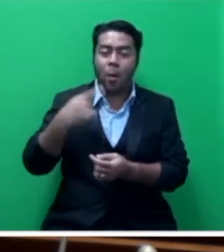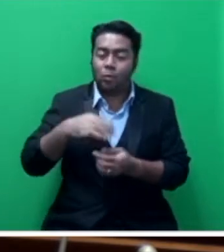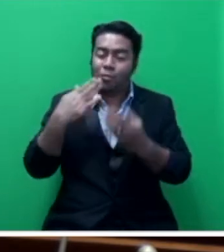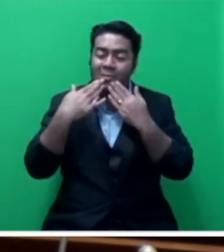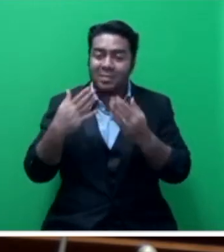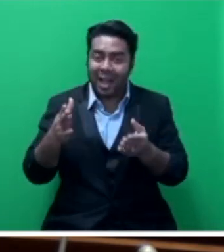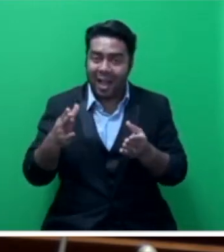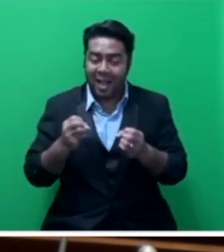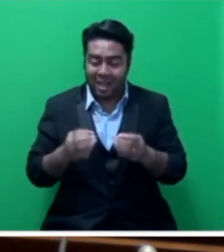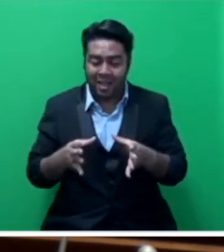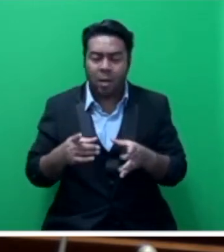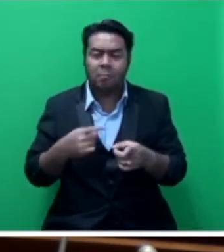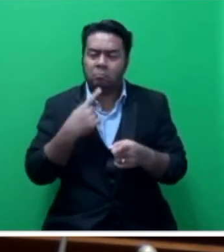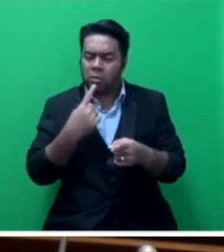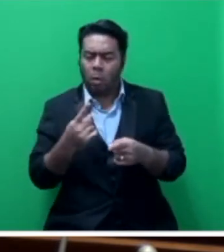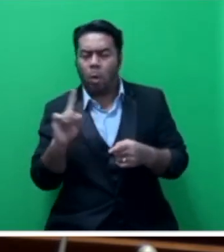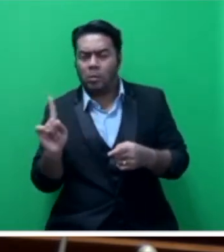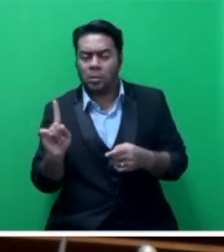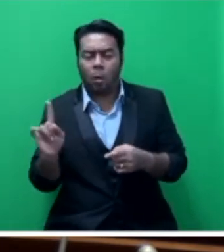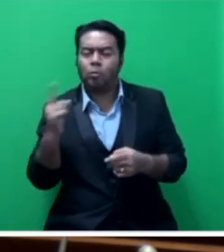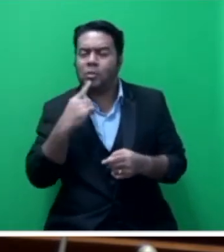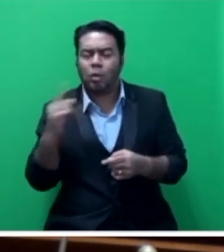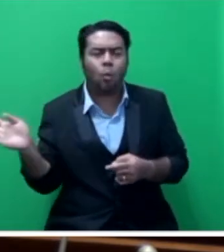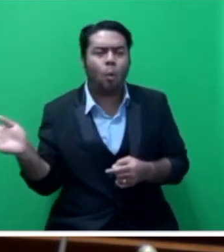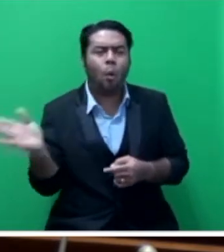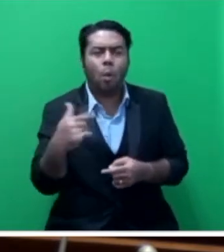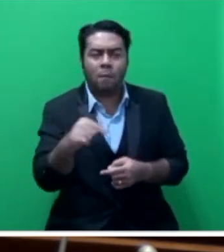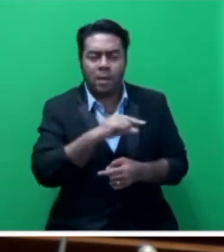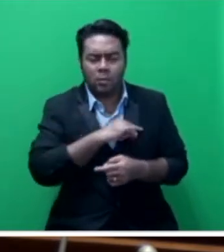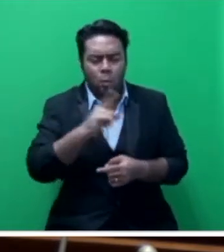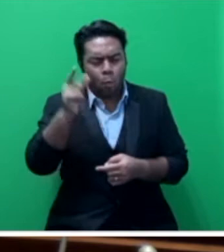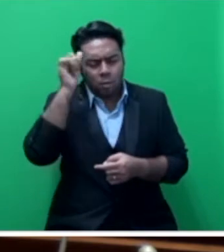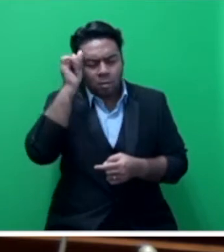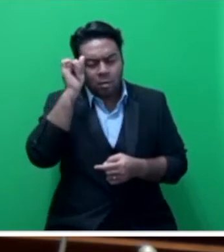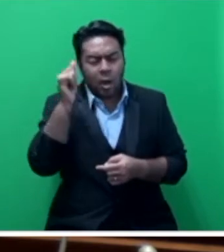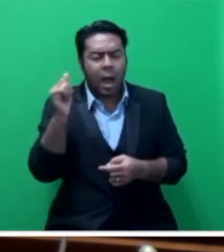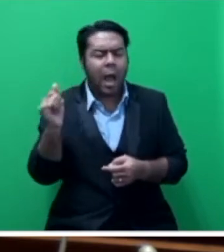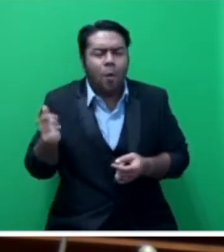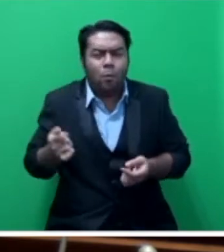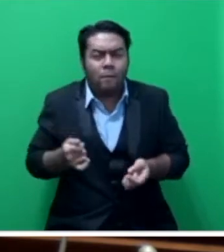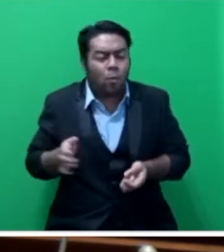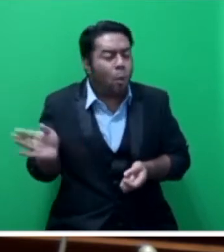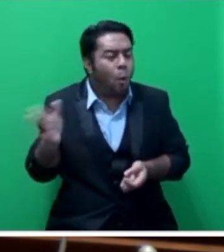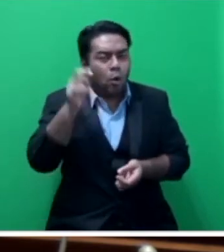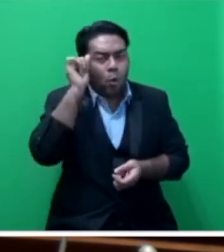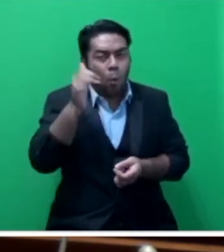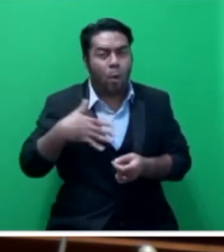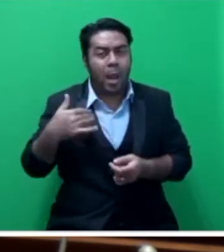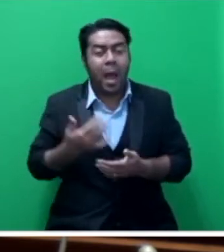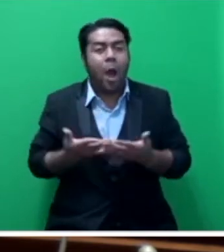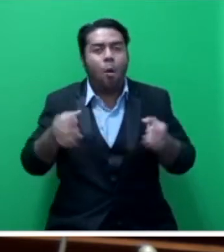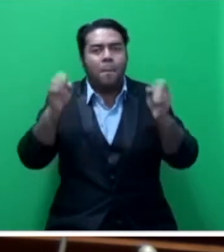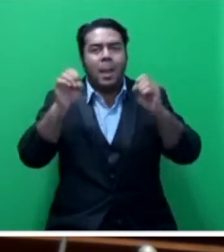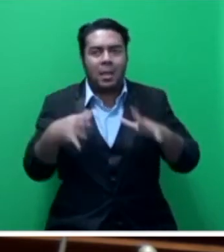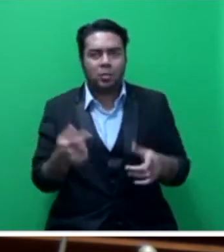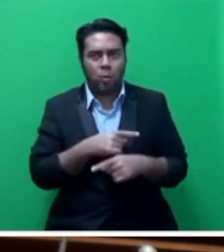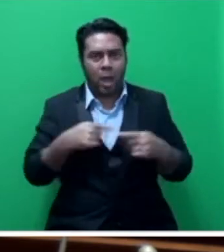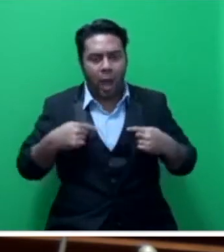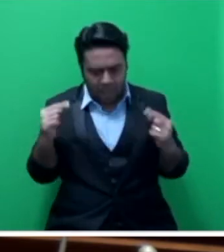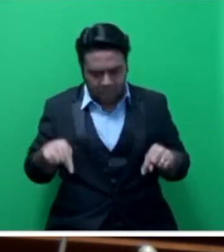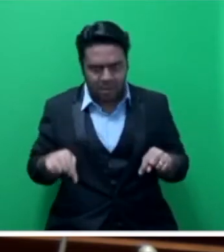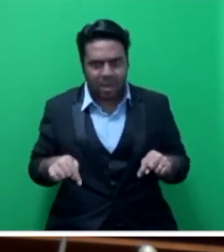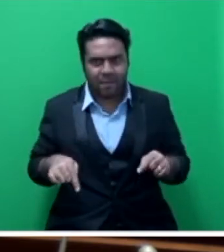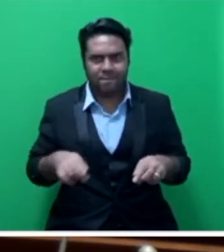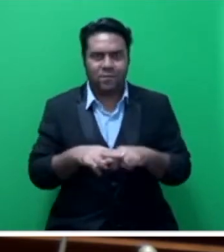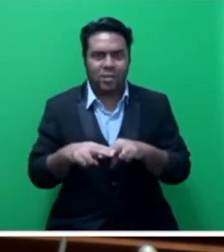saying to all of us, we should realize how incredibly blessed we are as a nation and as